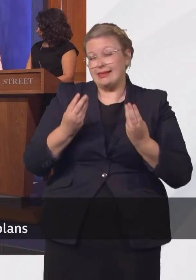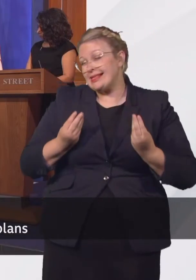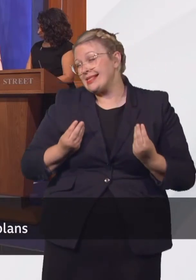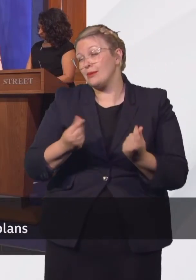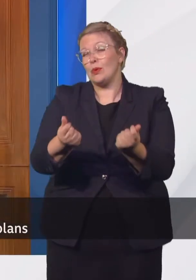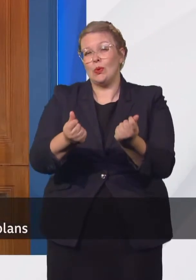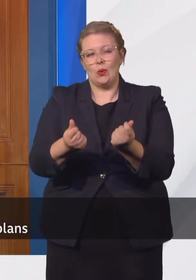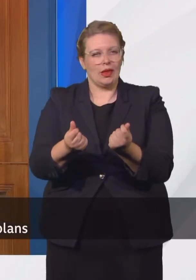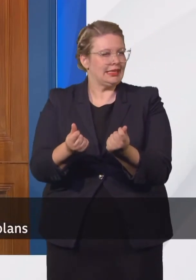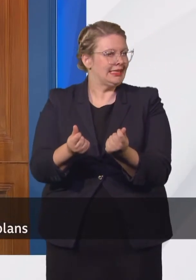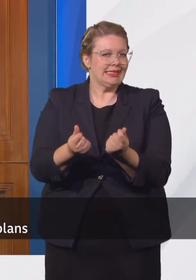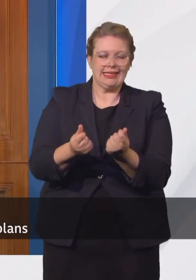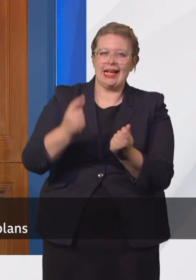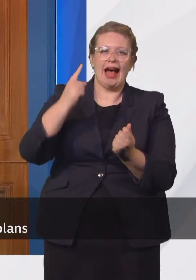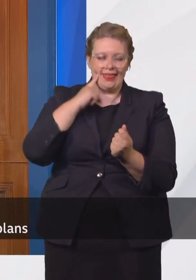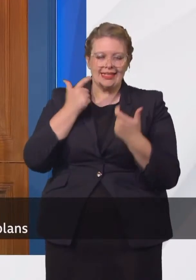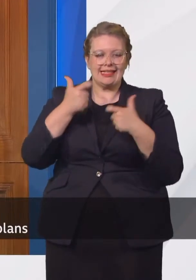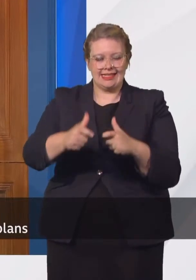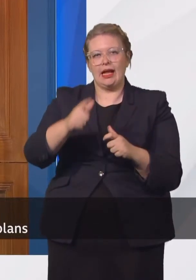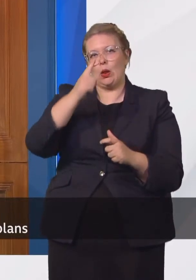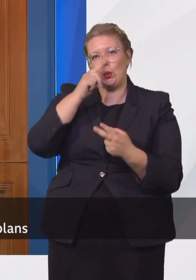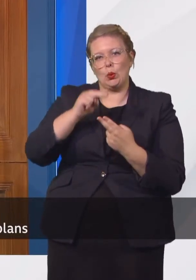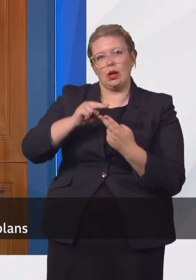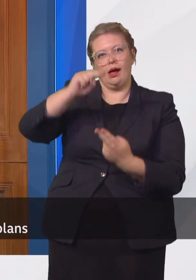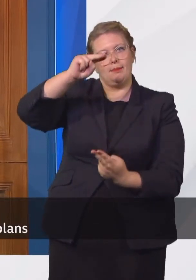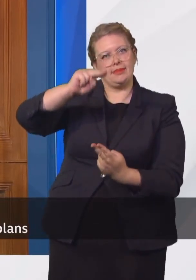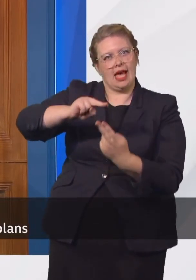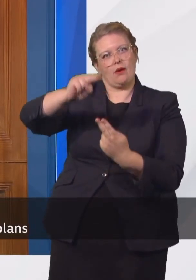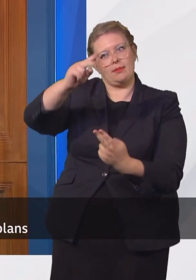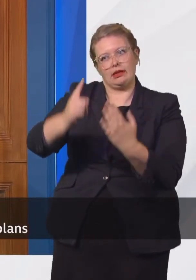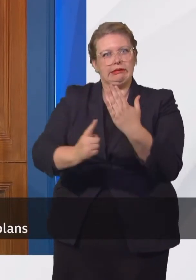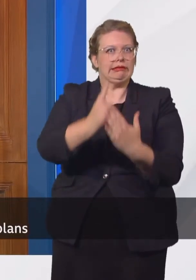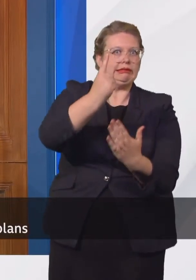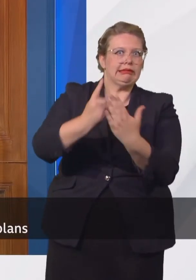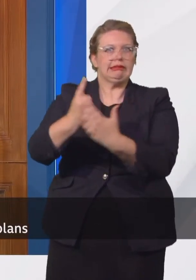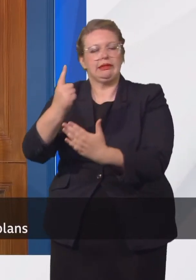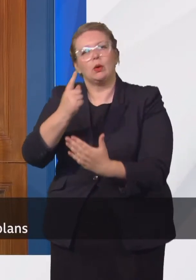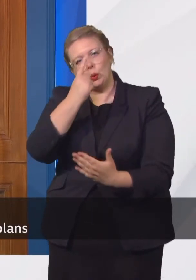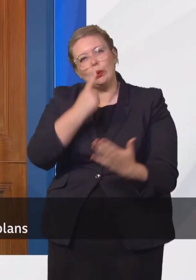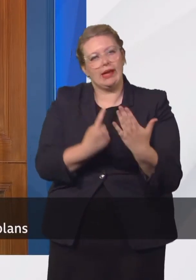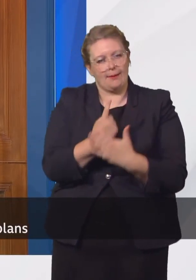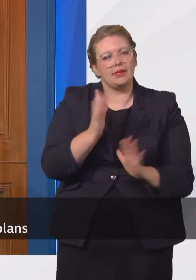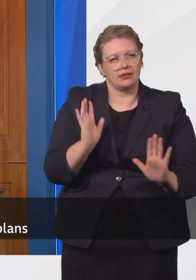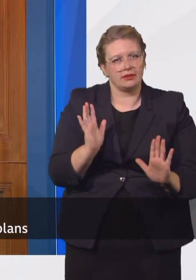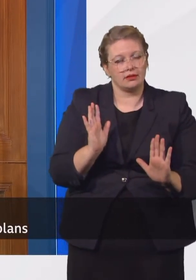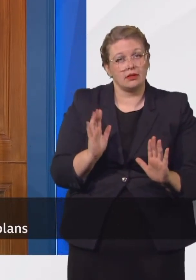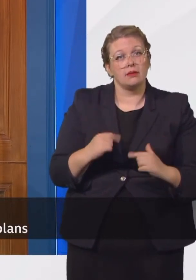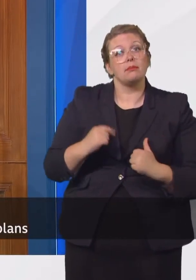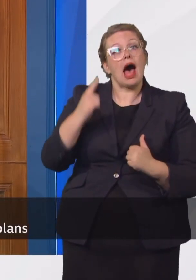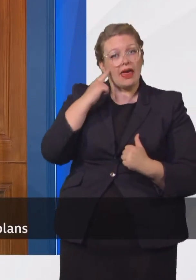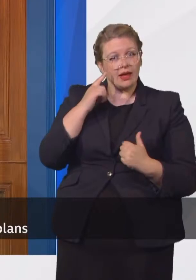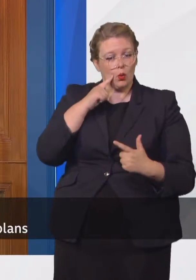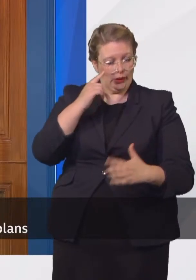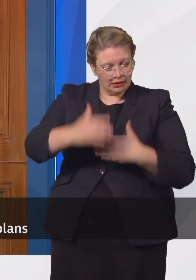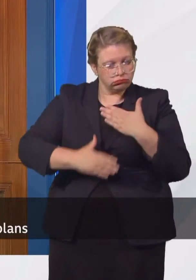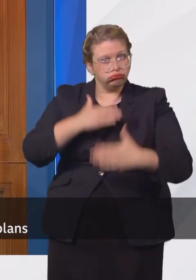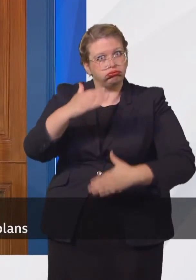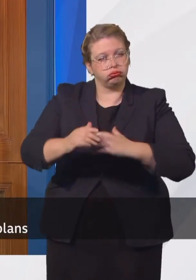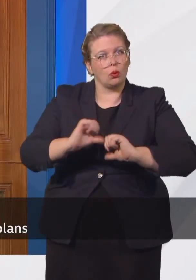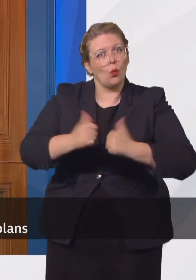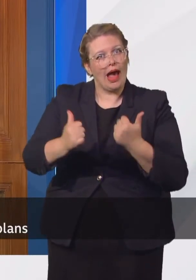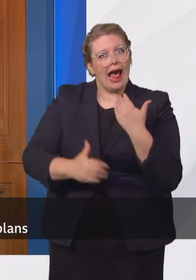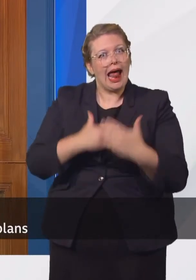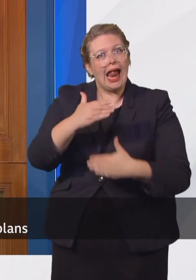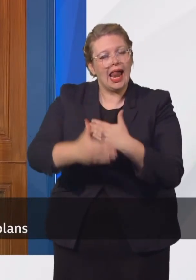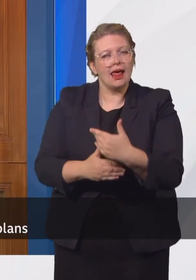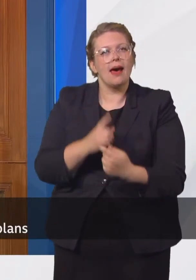we are moving at pace, and I think we're essentially following a good dry line now. But I don't want